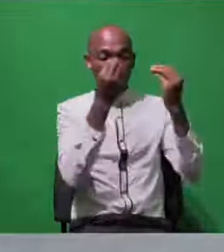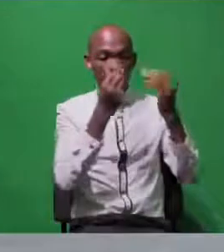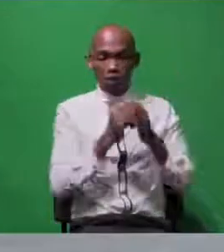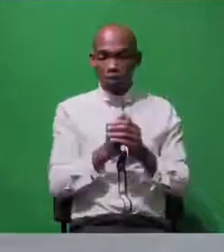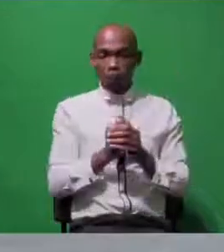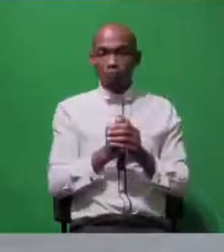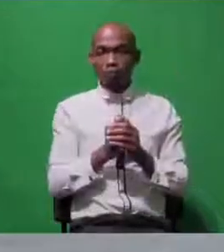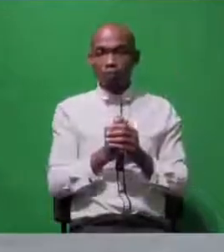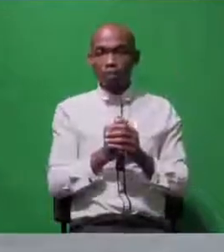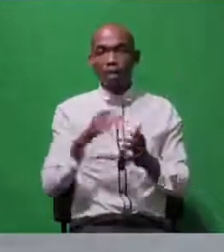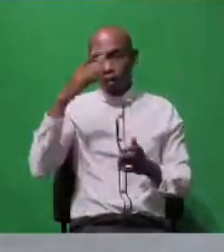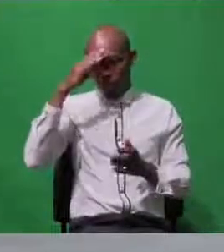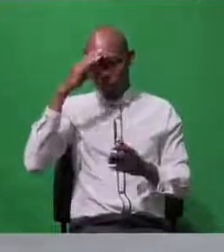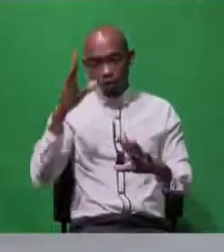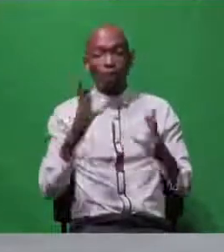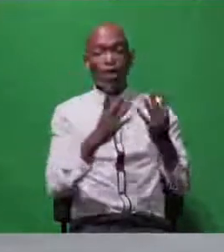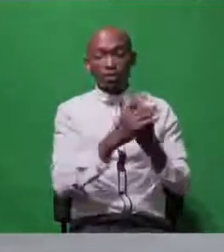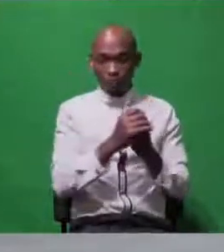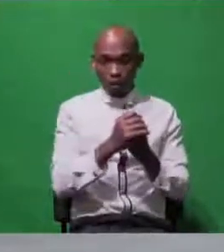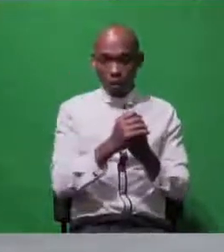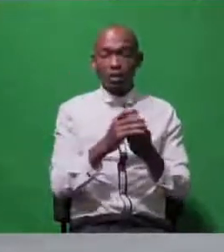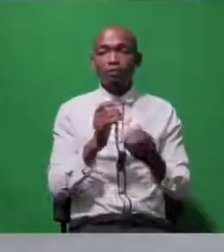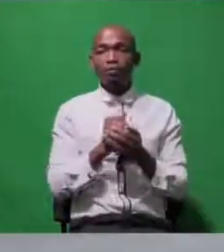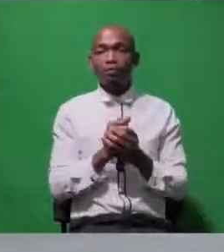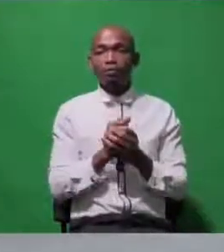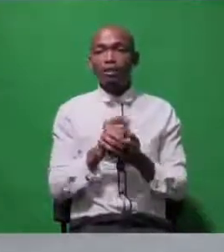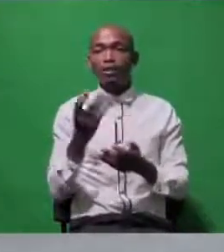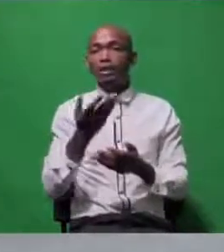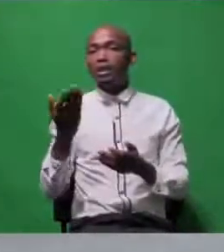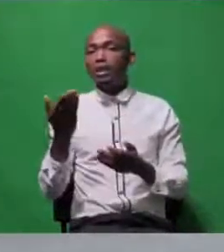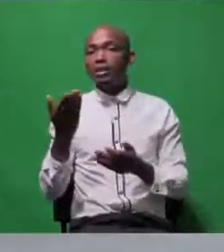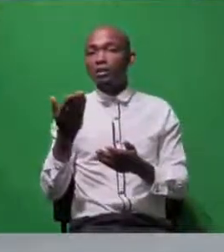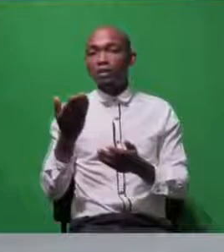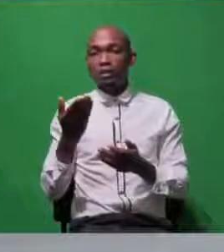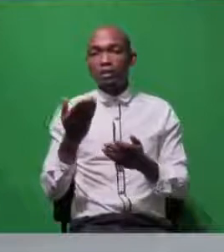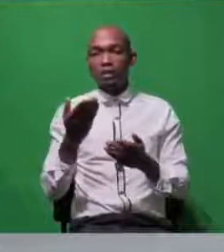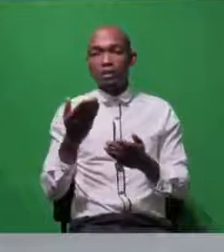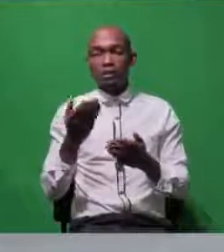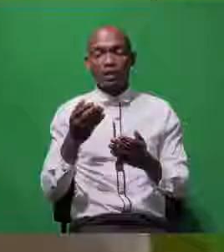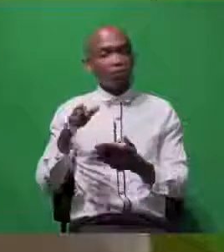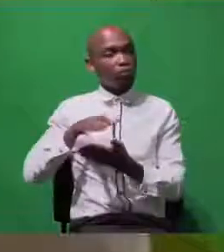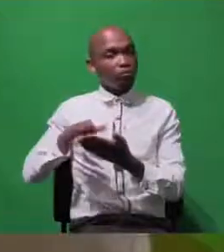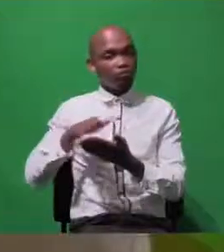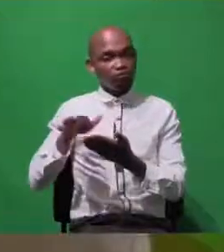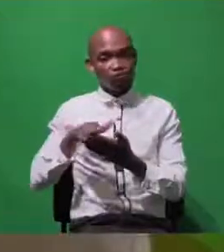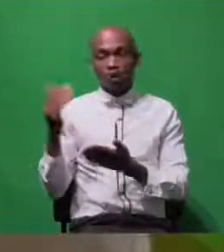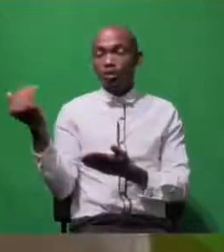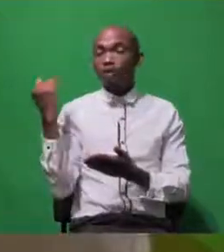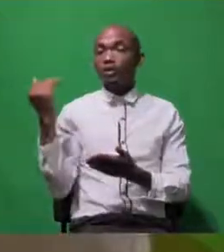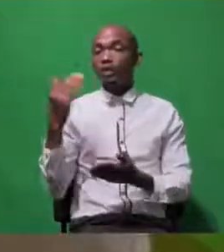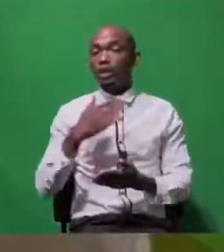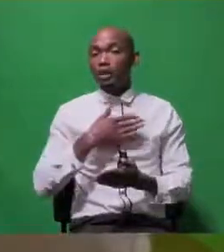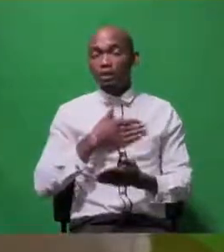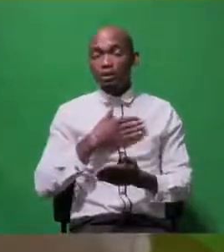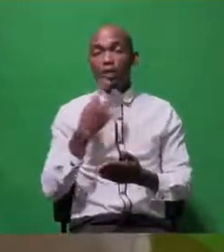Dear student, I hope we are together. Is there anyone who can mention or who can tell us